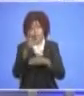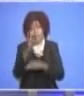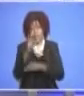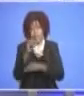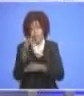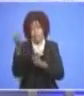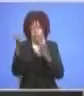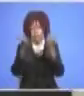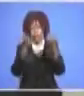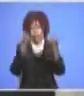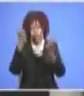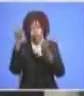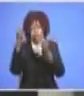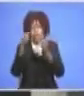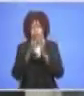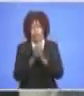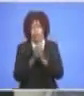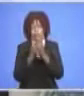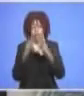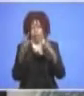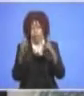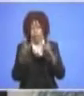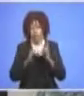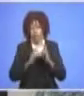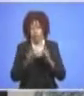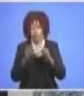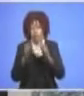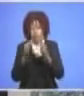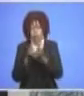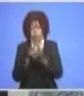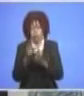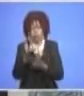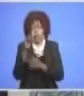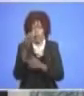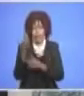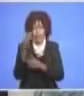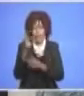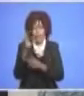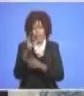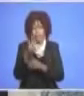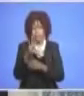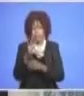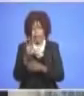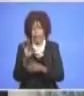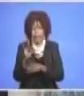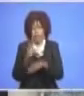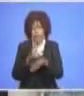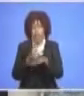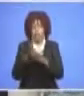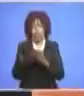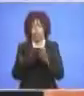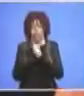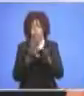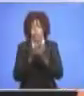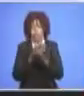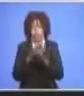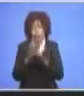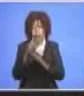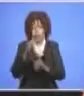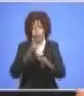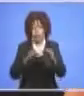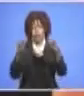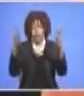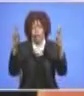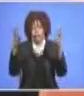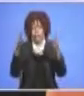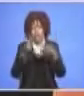60th anniversary. The very popular Junkanoo Groove was founded back in 1958, and the church service is part of activities